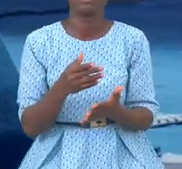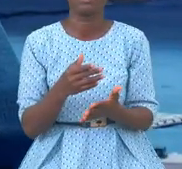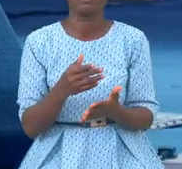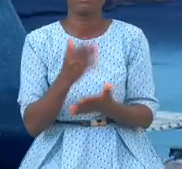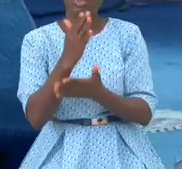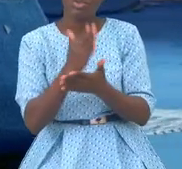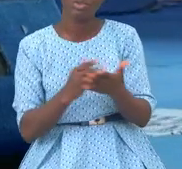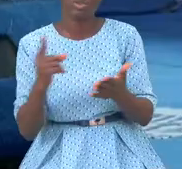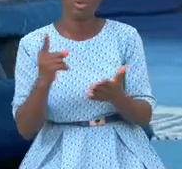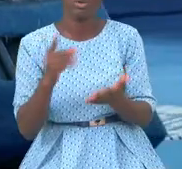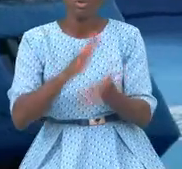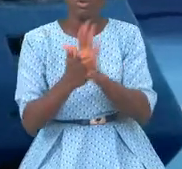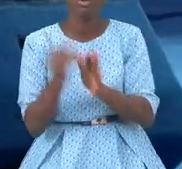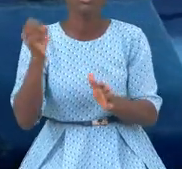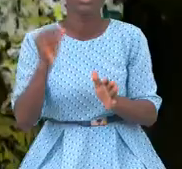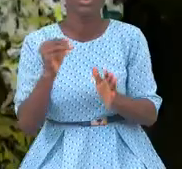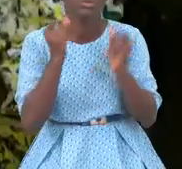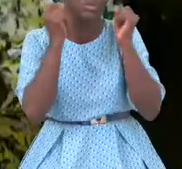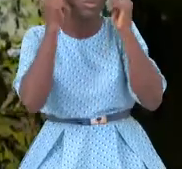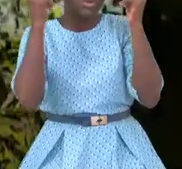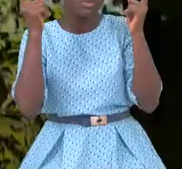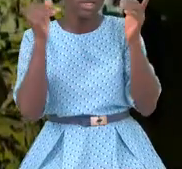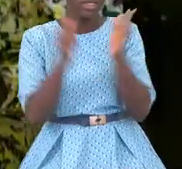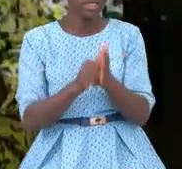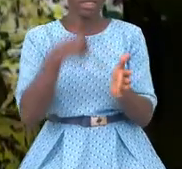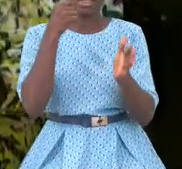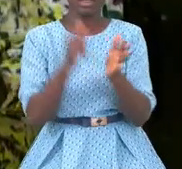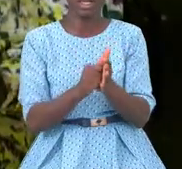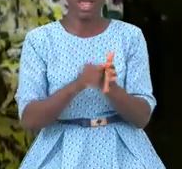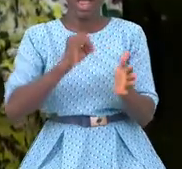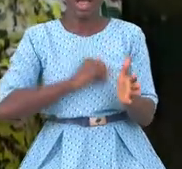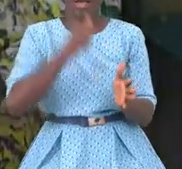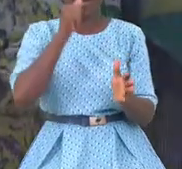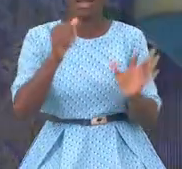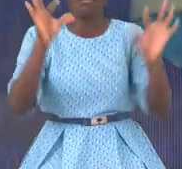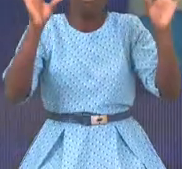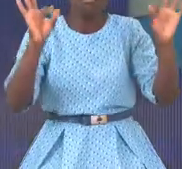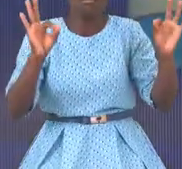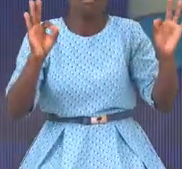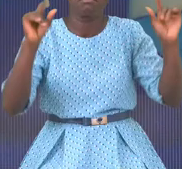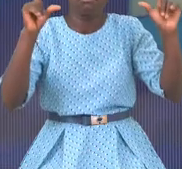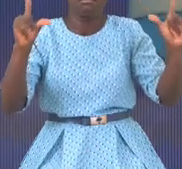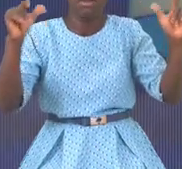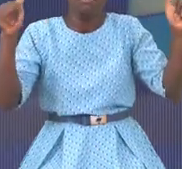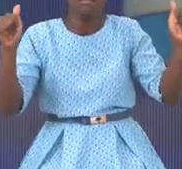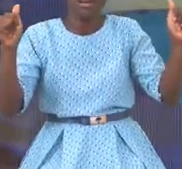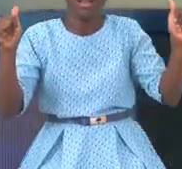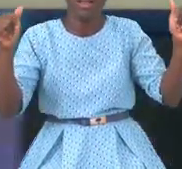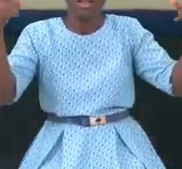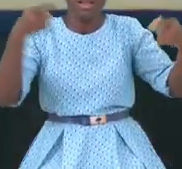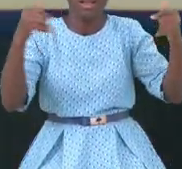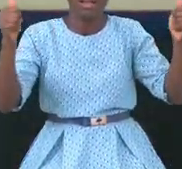I am flabbergasted. I told you I didn't want to use the word because it's a jaw-breaking word. But all